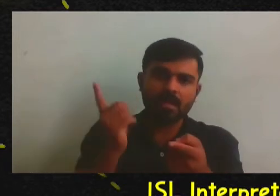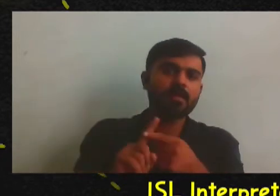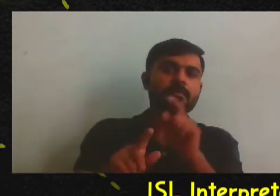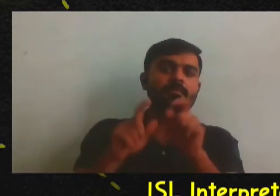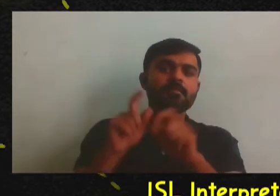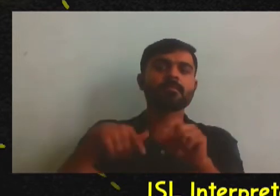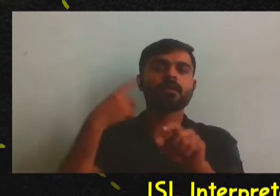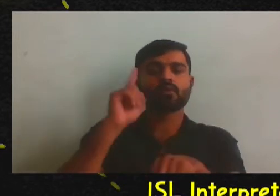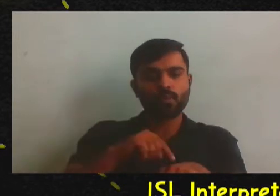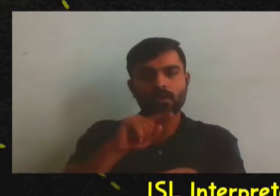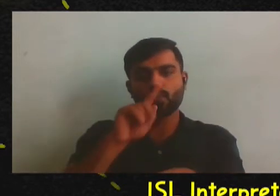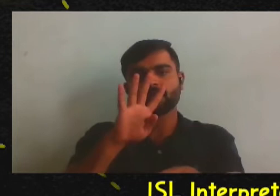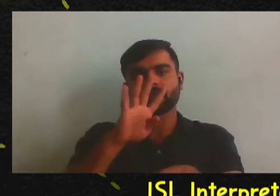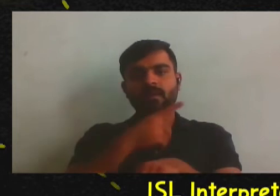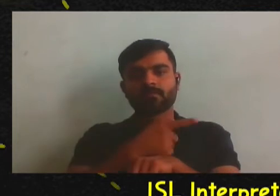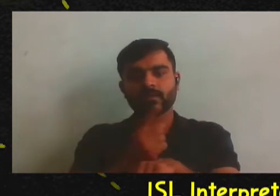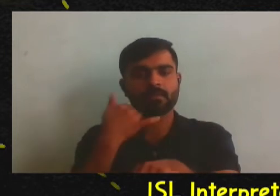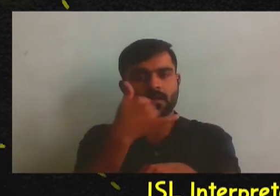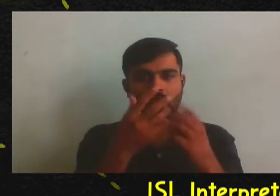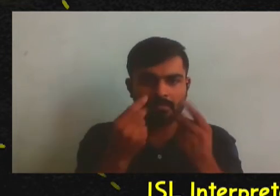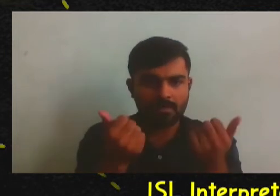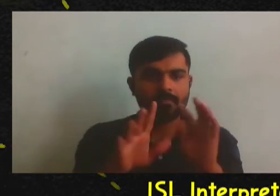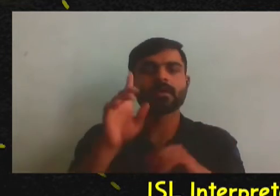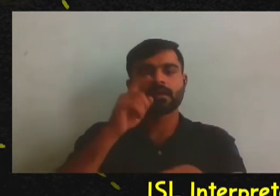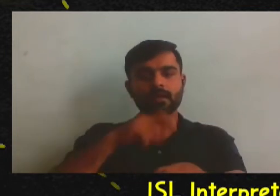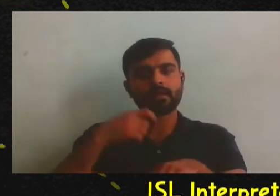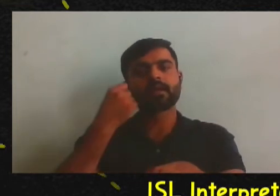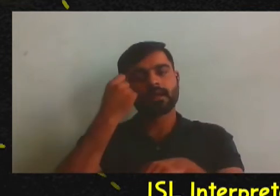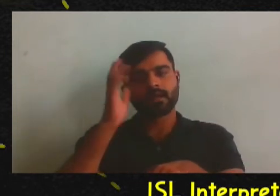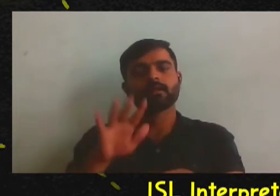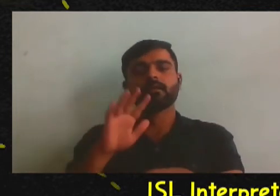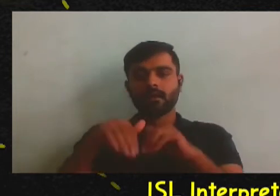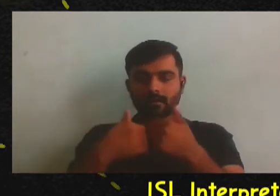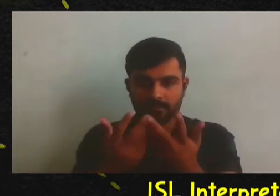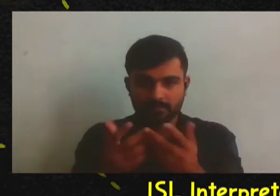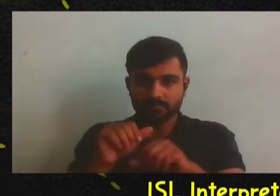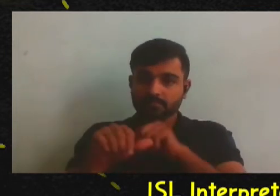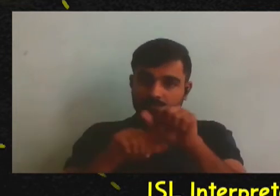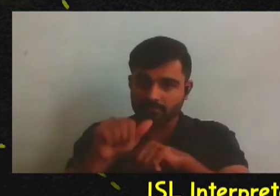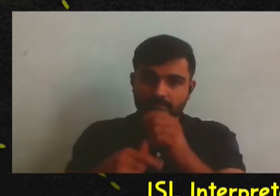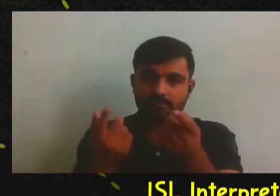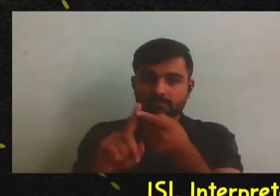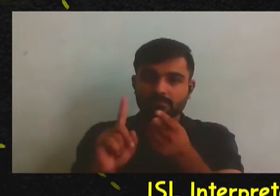one 45-minute call, right? To get them to understand, how these processes happen